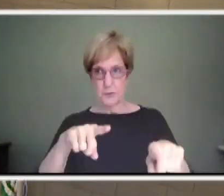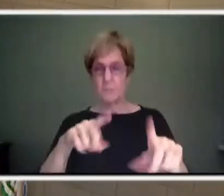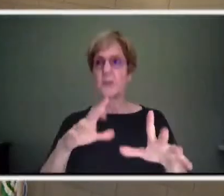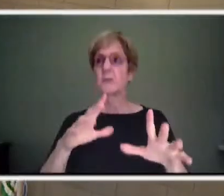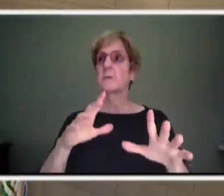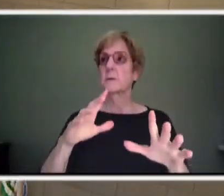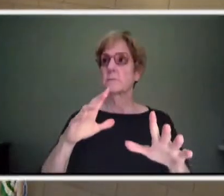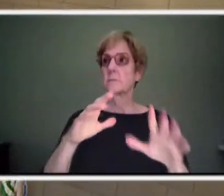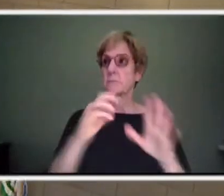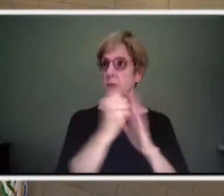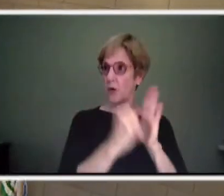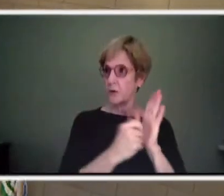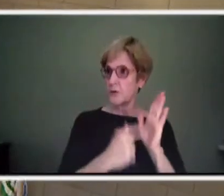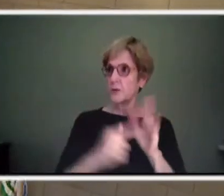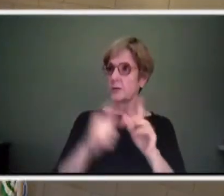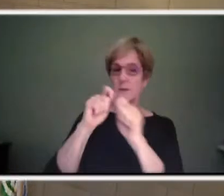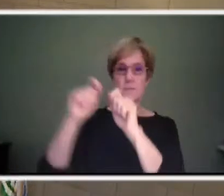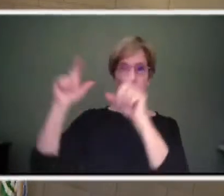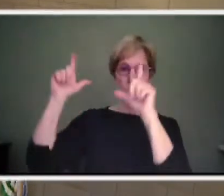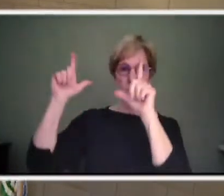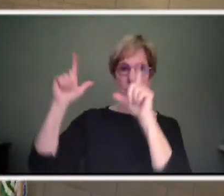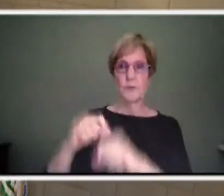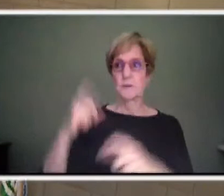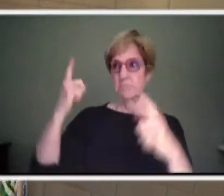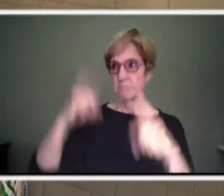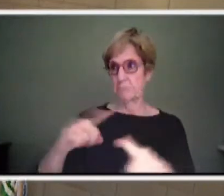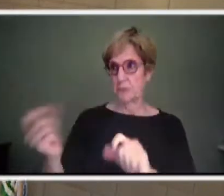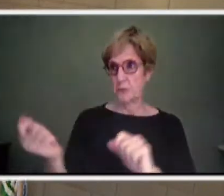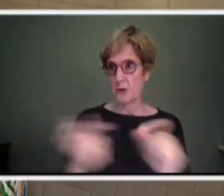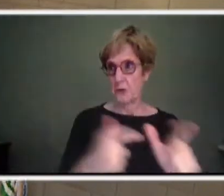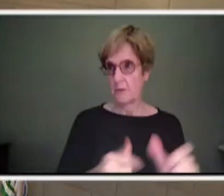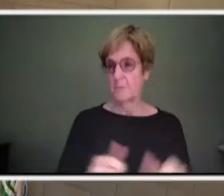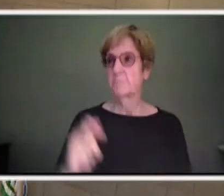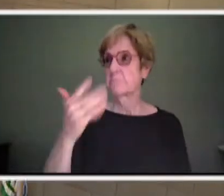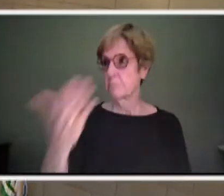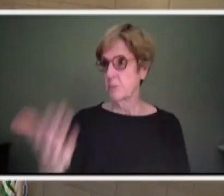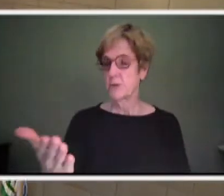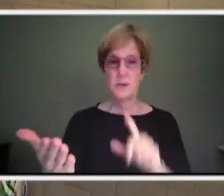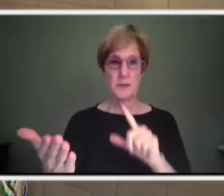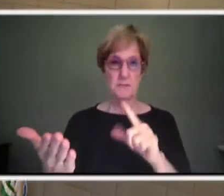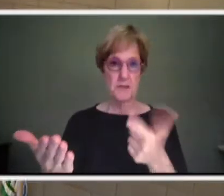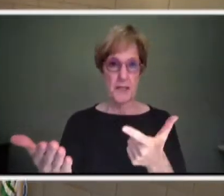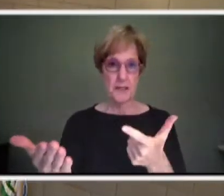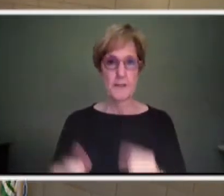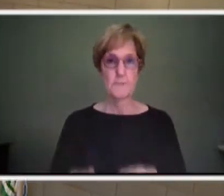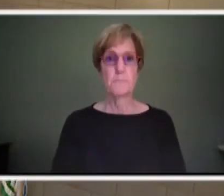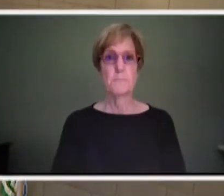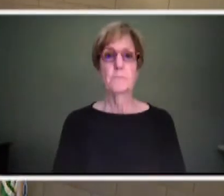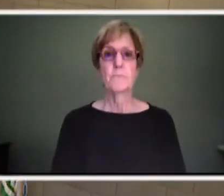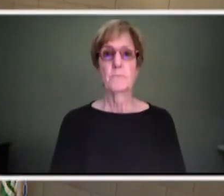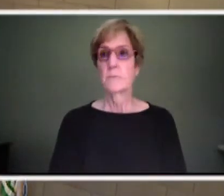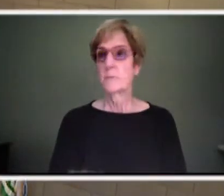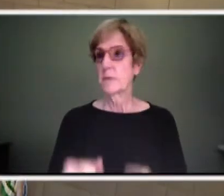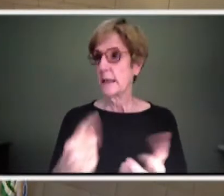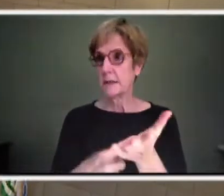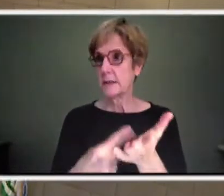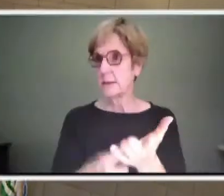agendas and on the screen as the council's own? So moved. Second. There's a motion that's been made and properly second. Do you have any discussion on the